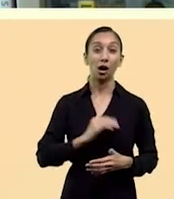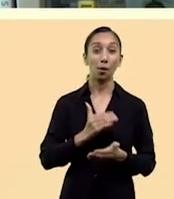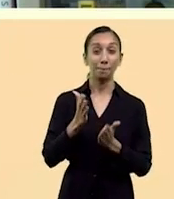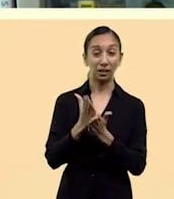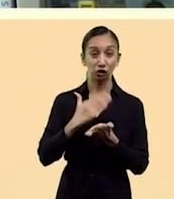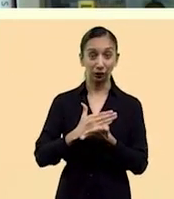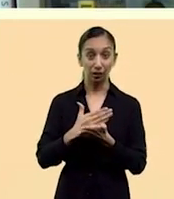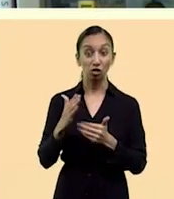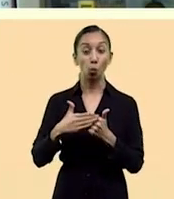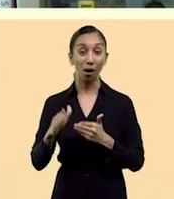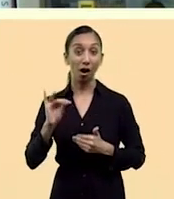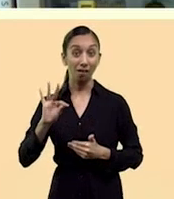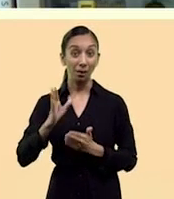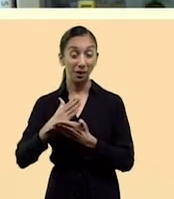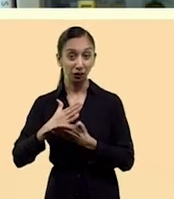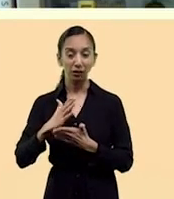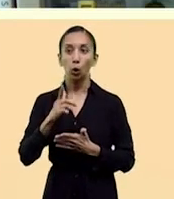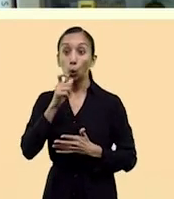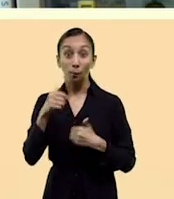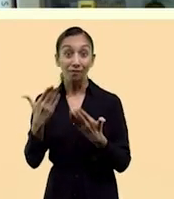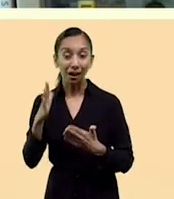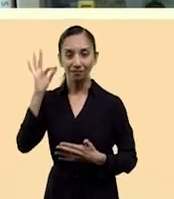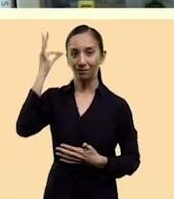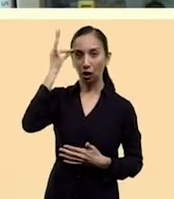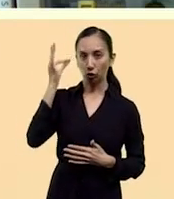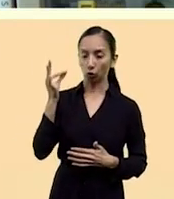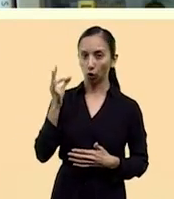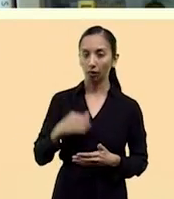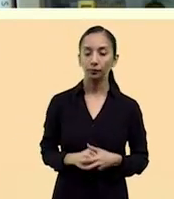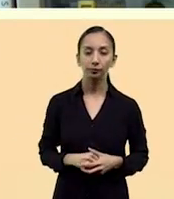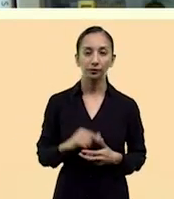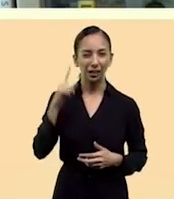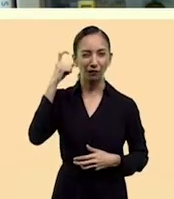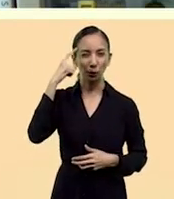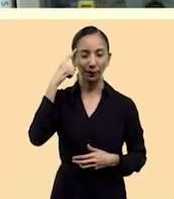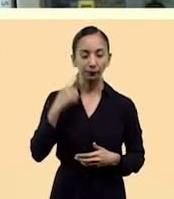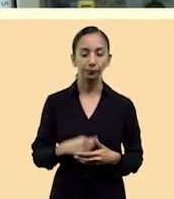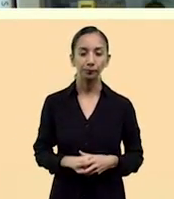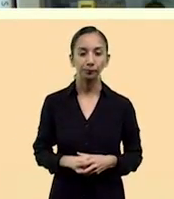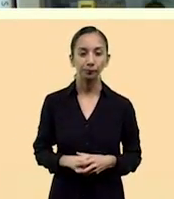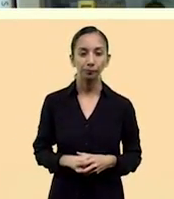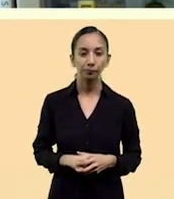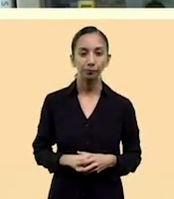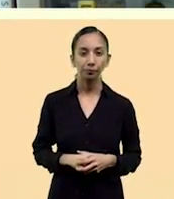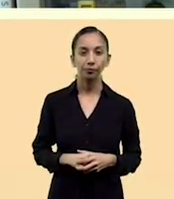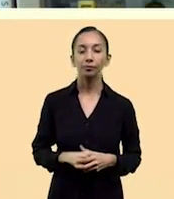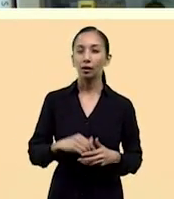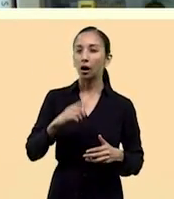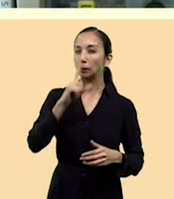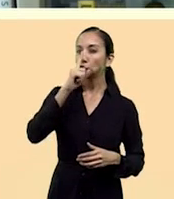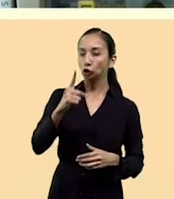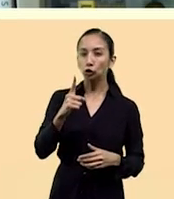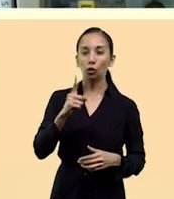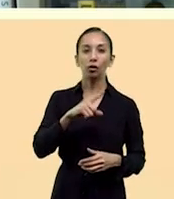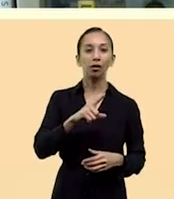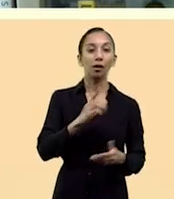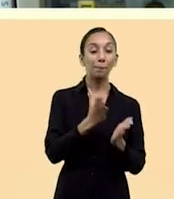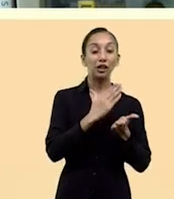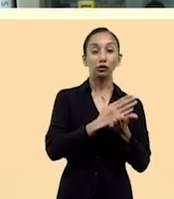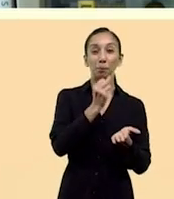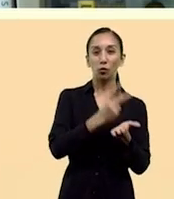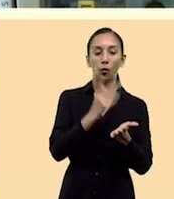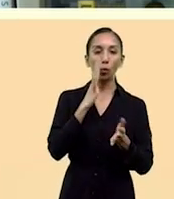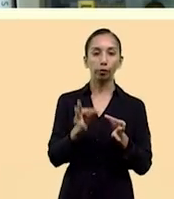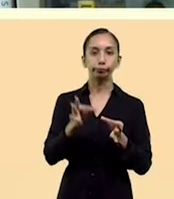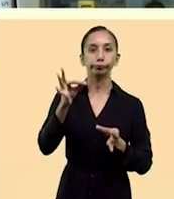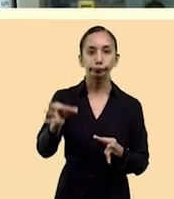government. We expect the state will delay the passage of a complete budget until later in the year and will also delay the deadline for local